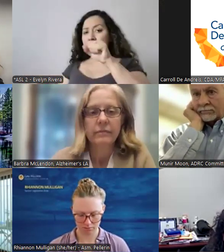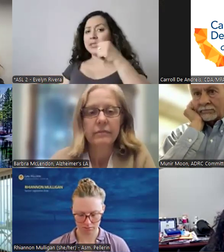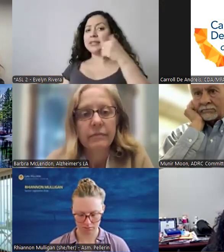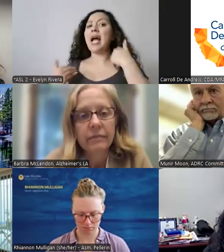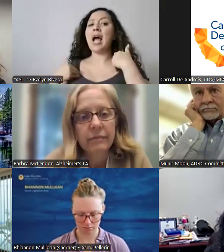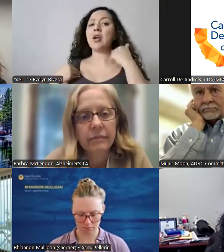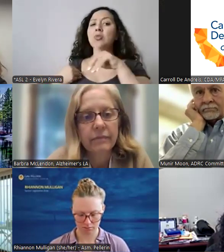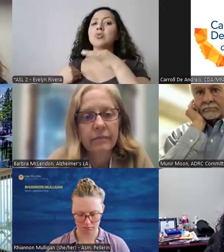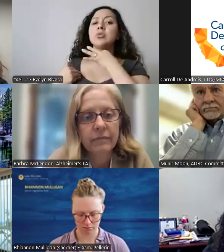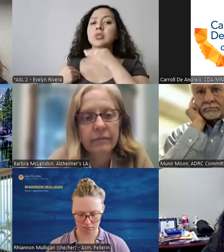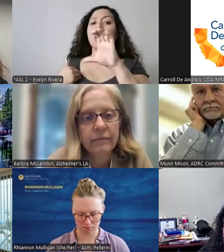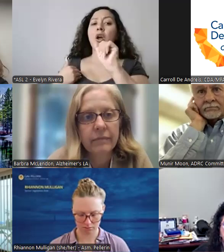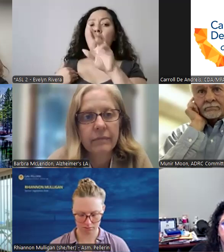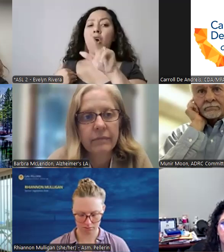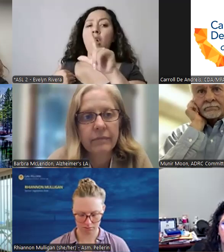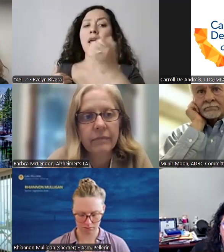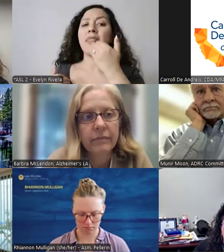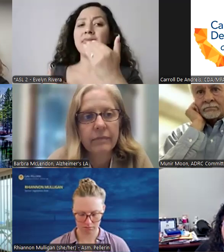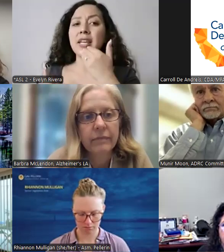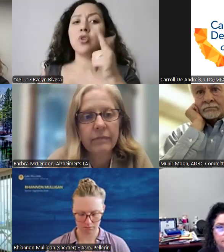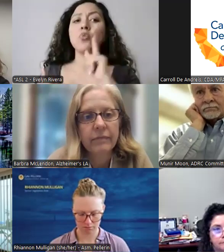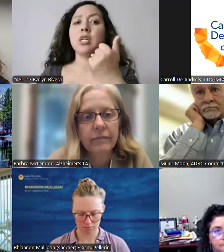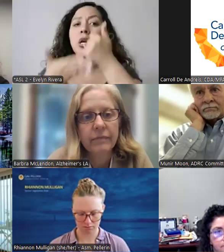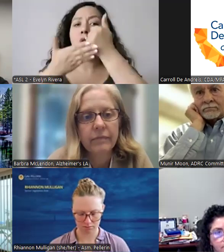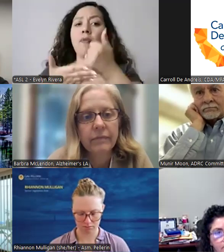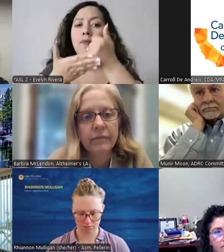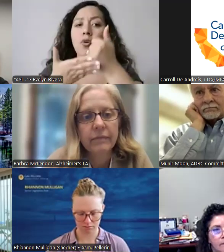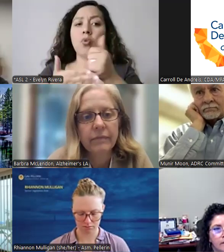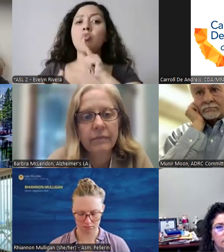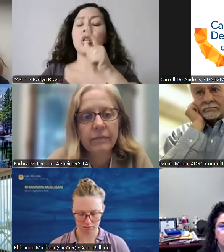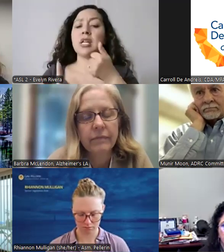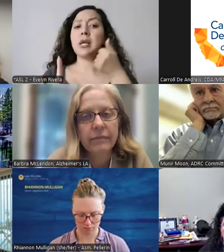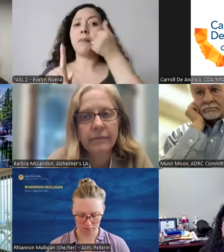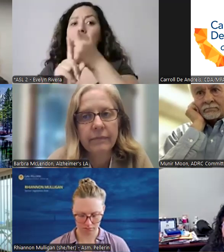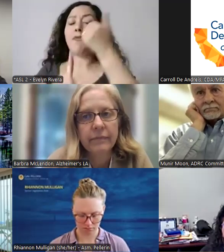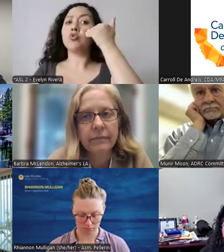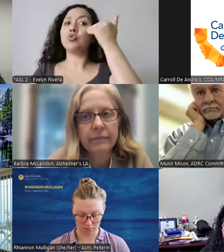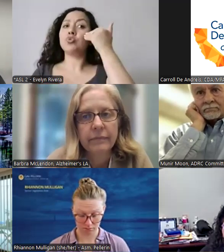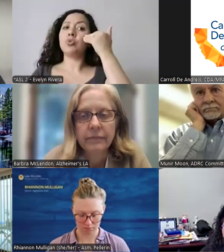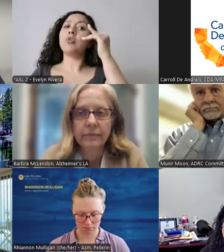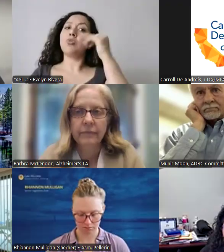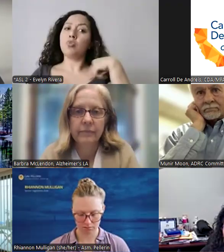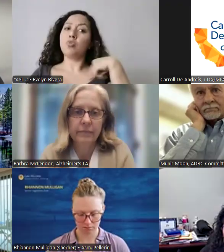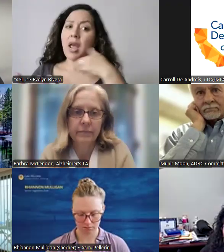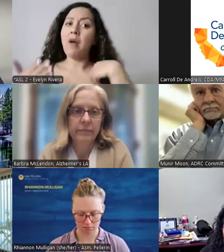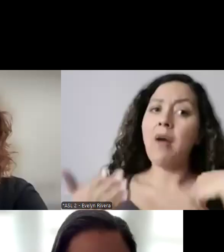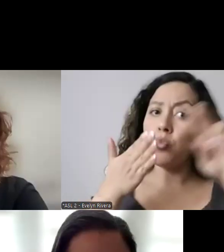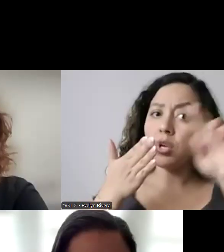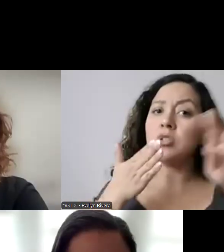Carla, thanks, Carla, that's really helpful, and it's very impactful to know that there's research out there. My question